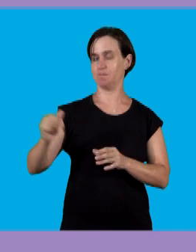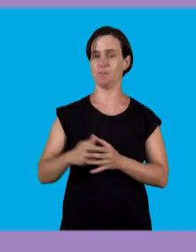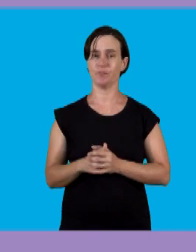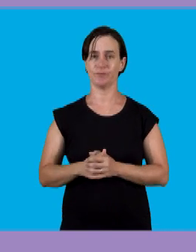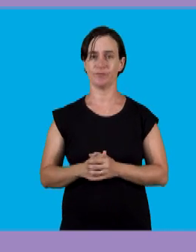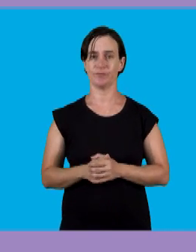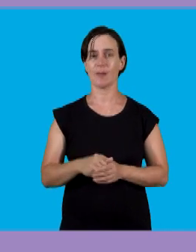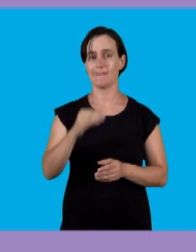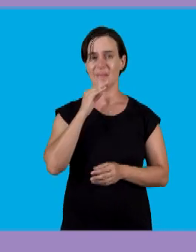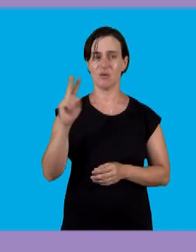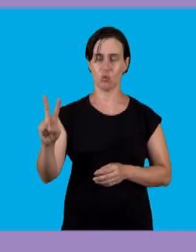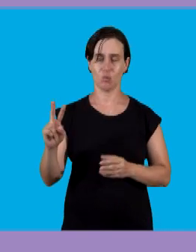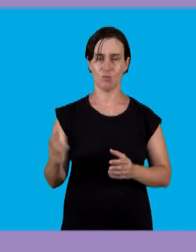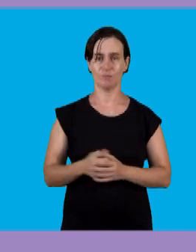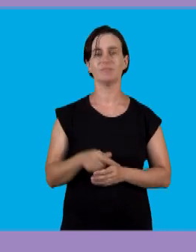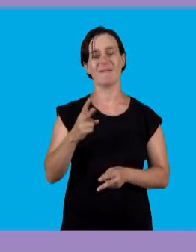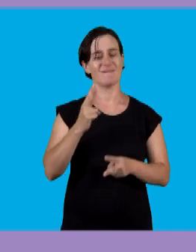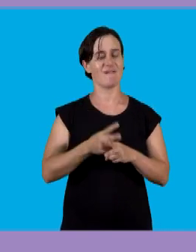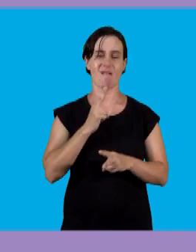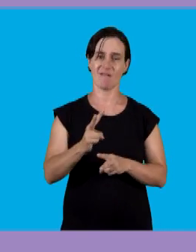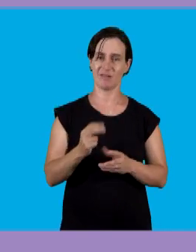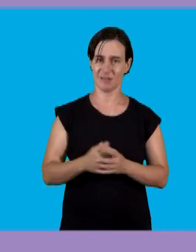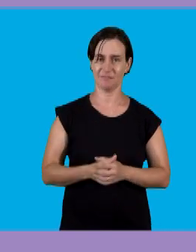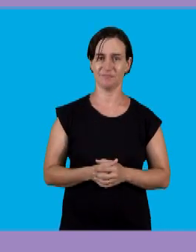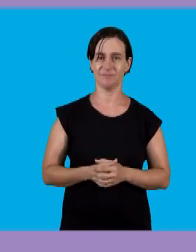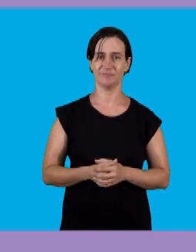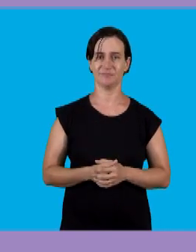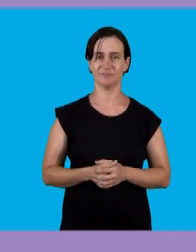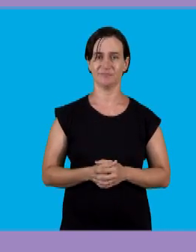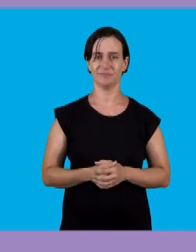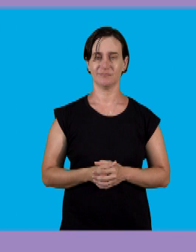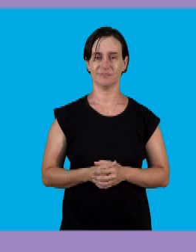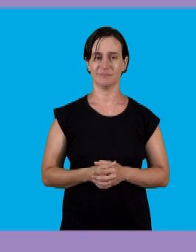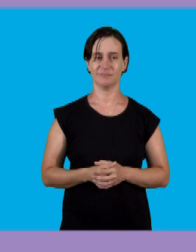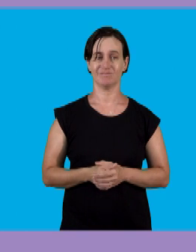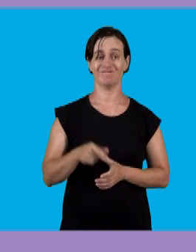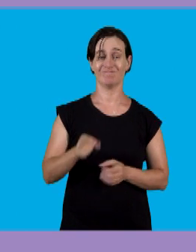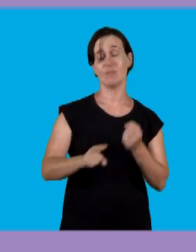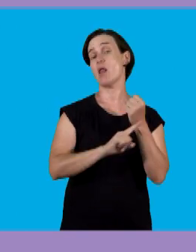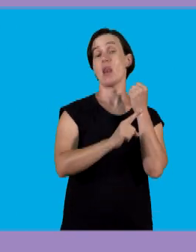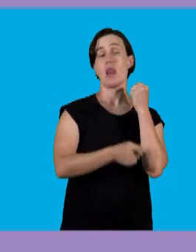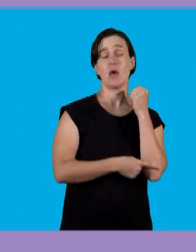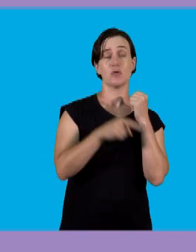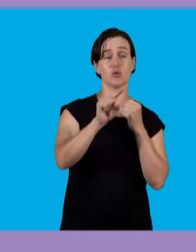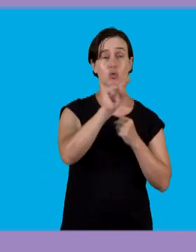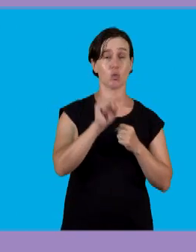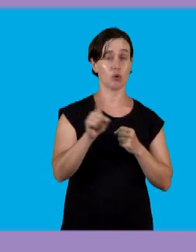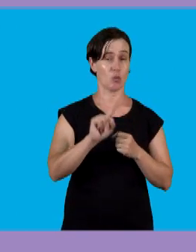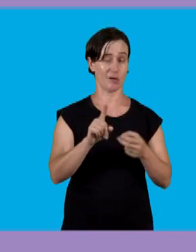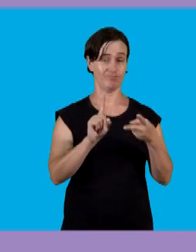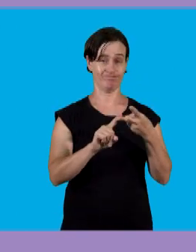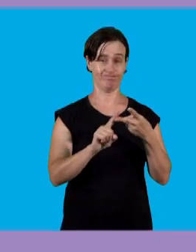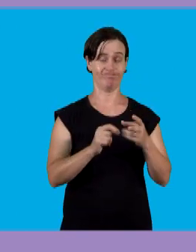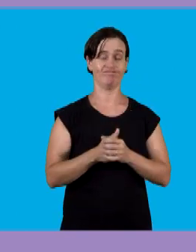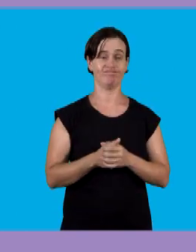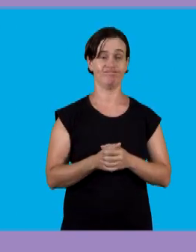2. And that is our final answer there. Let's look at our last question, which is a trinomial being divided by